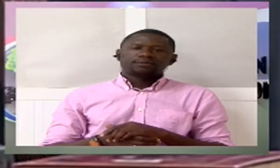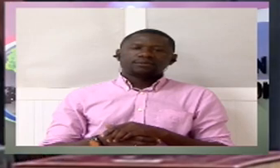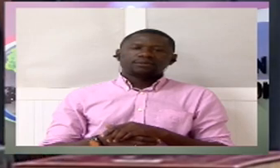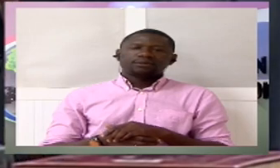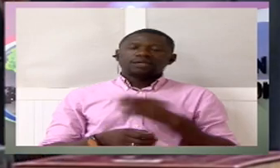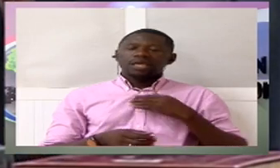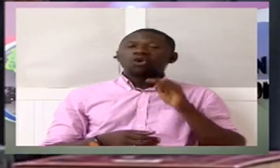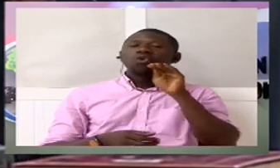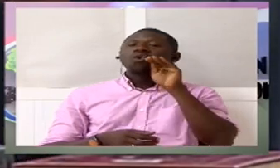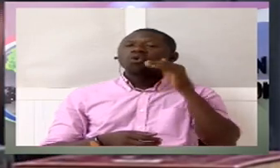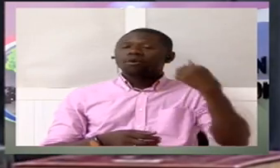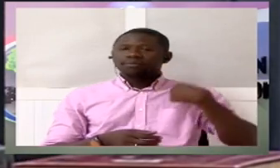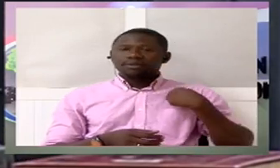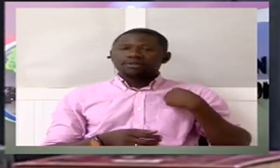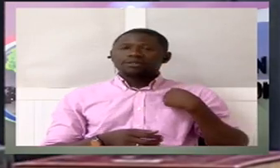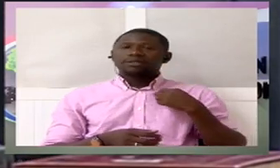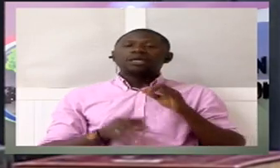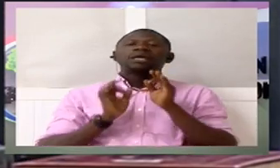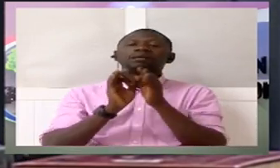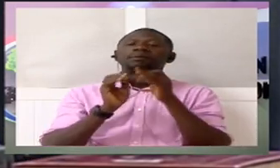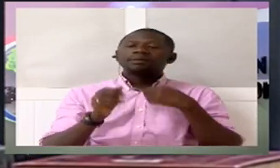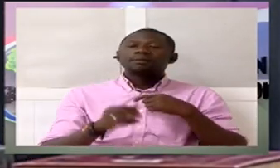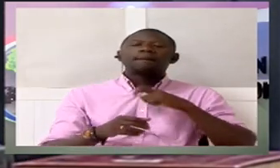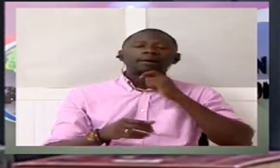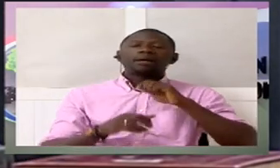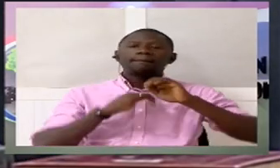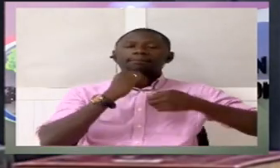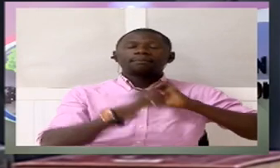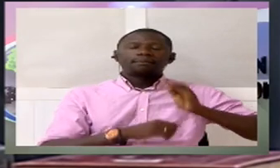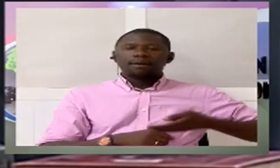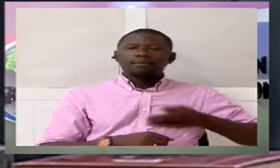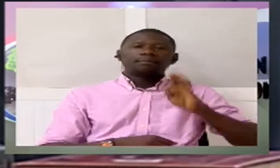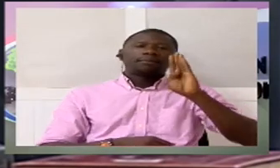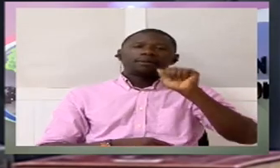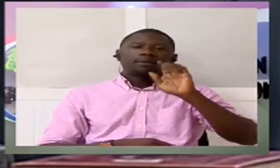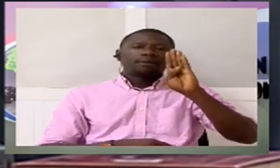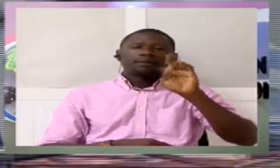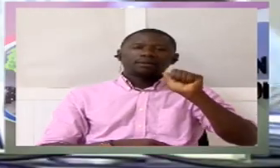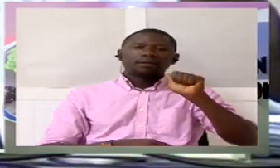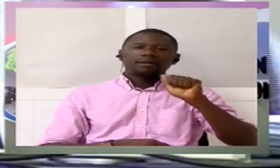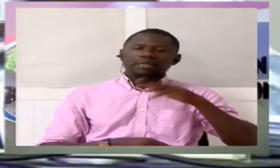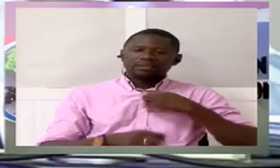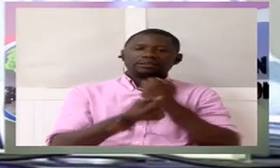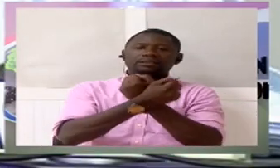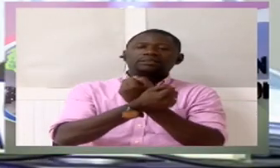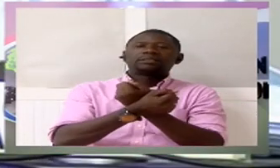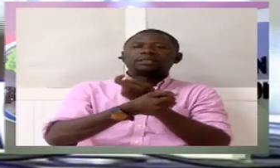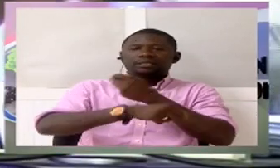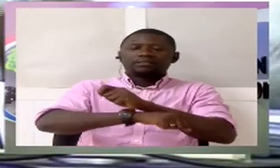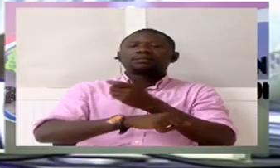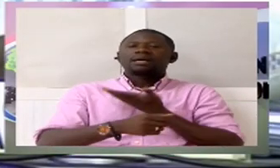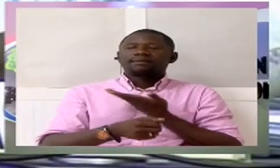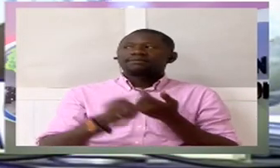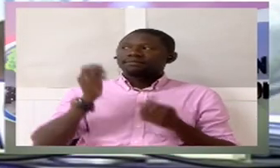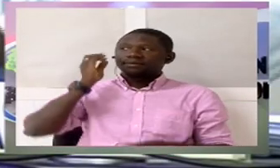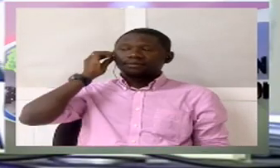I got called. Where Baba arrested? Baba got arrested. Tida Baba Job, I see that you going through your